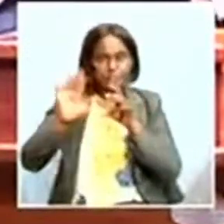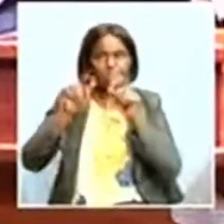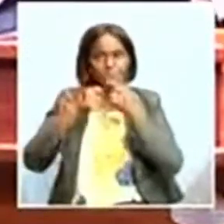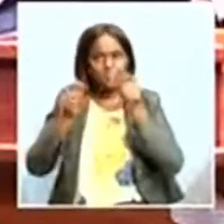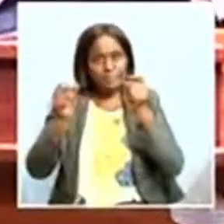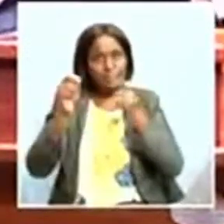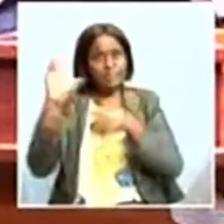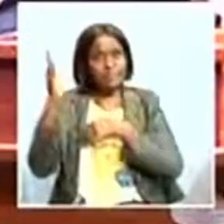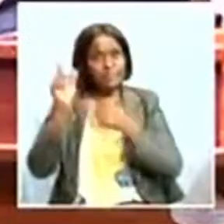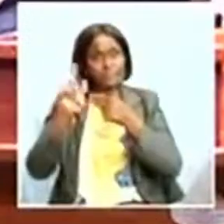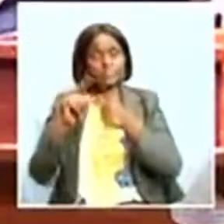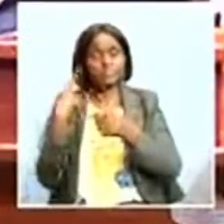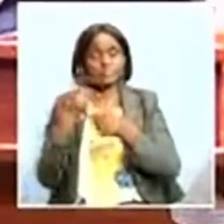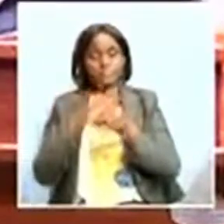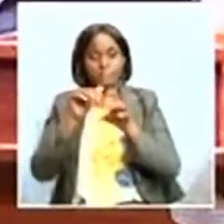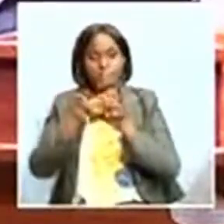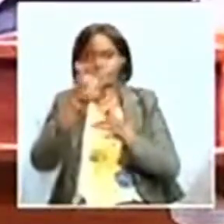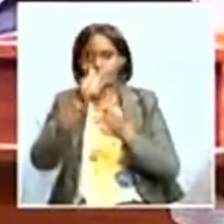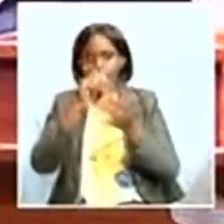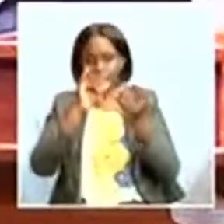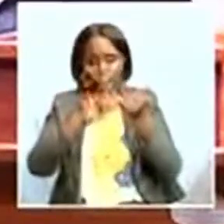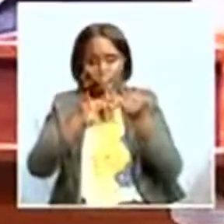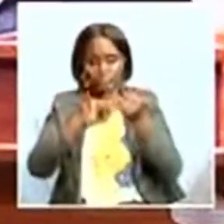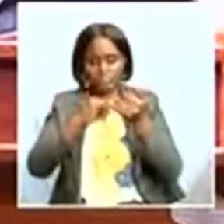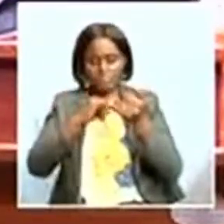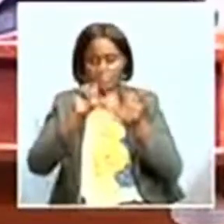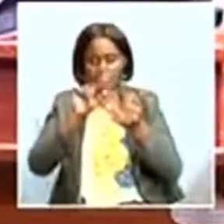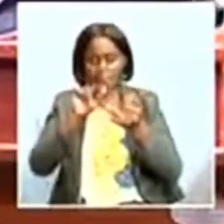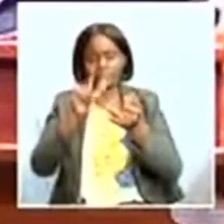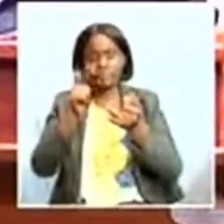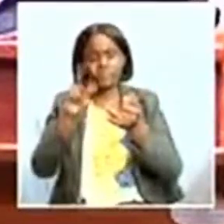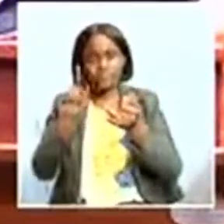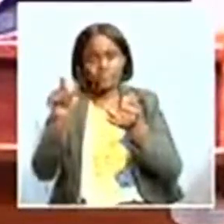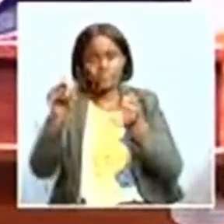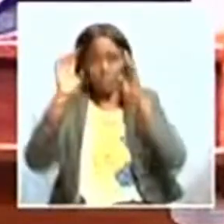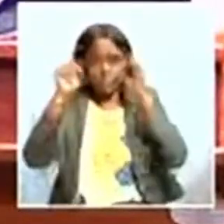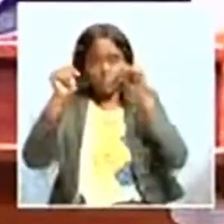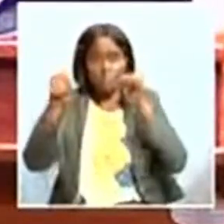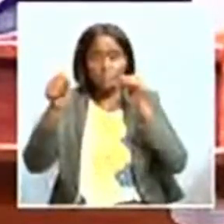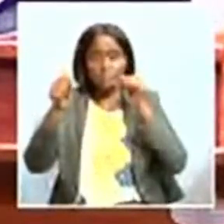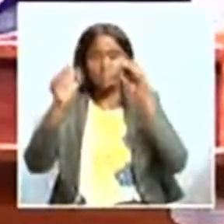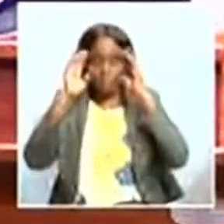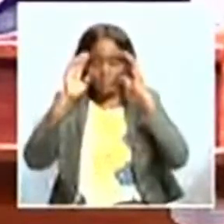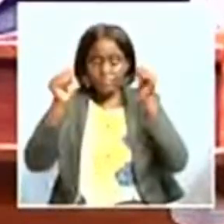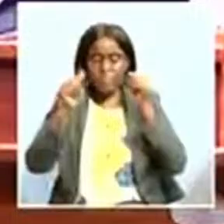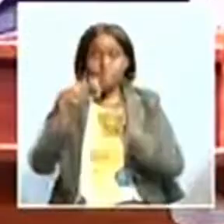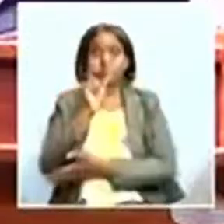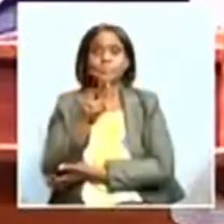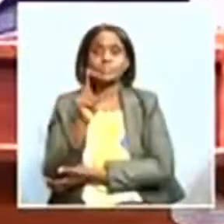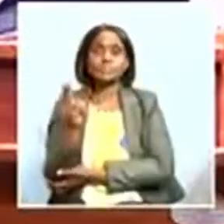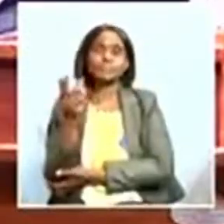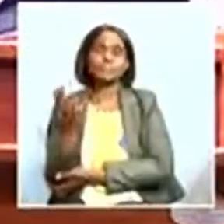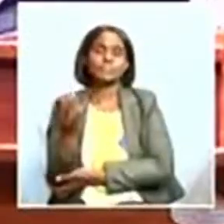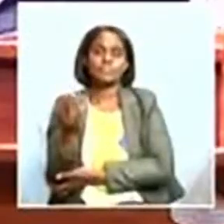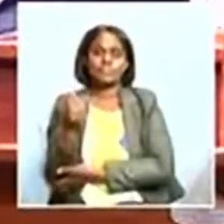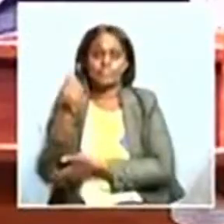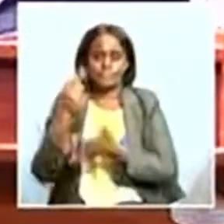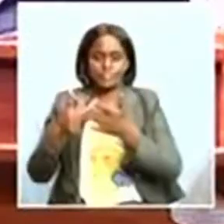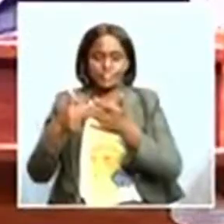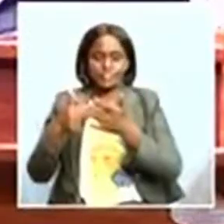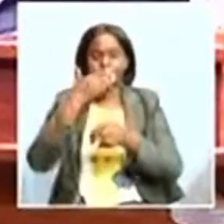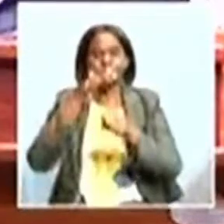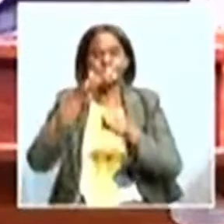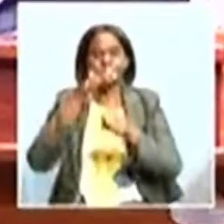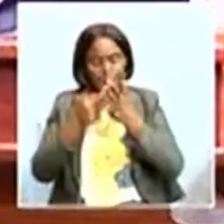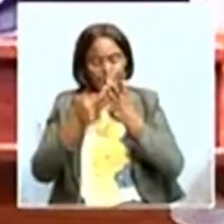inaugural address to Parliament on 10th September 2021, the Republican President, Mr. Hakainde Hichilema, underscored